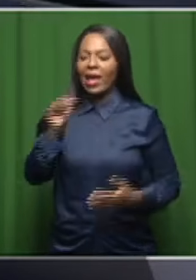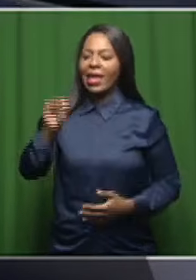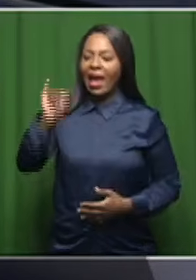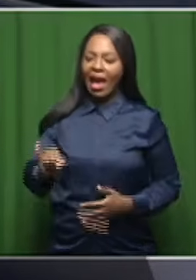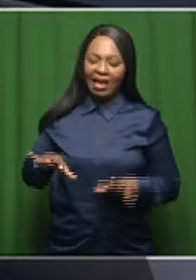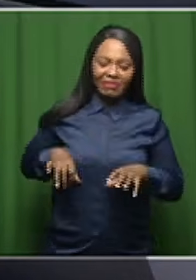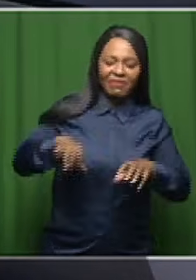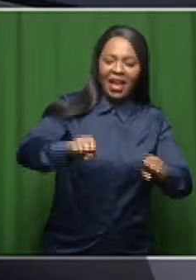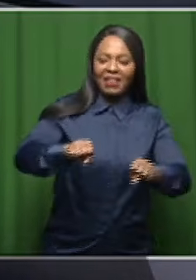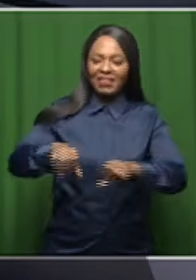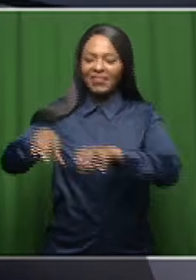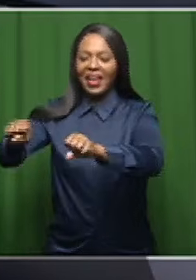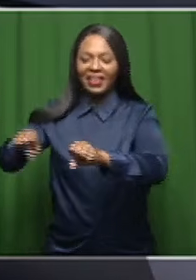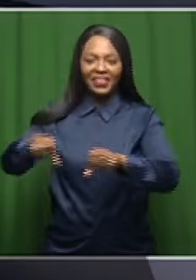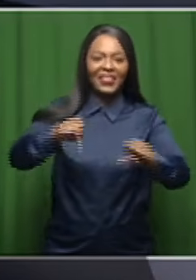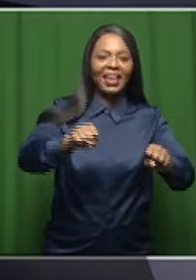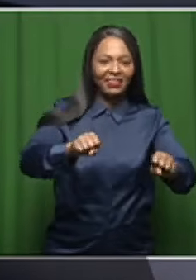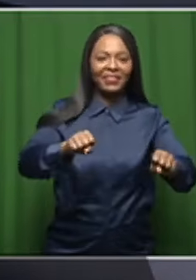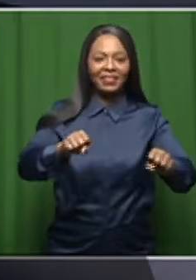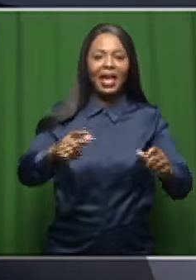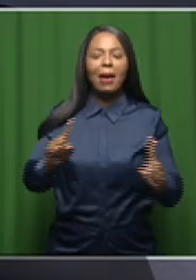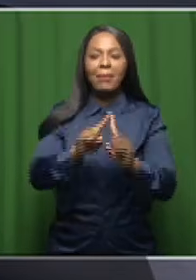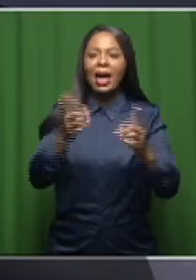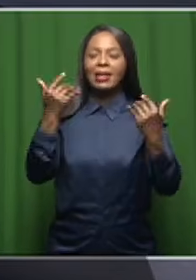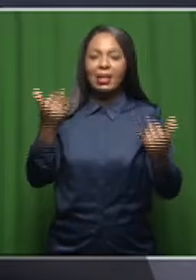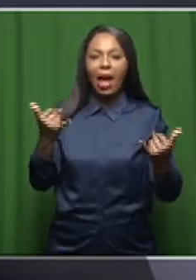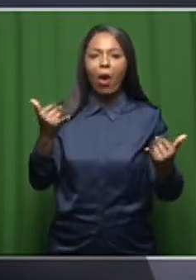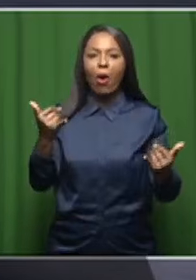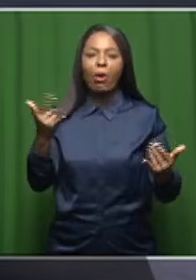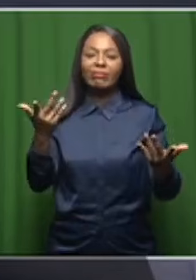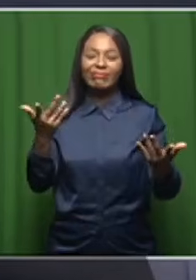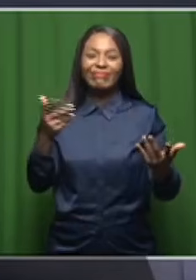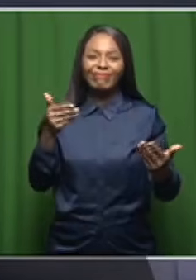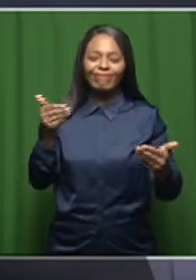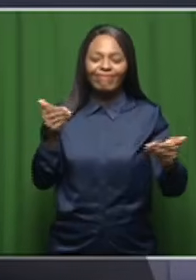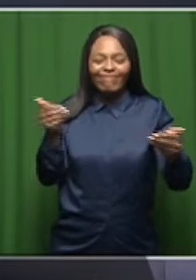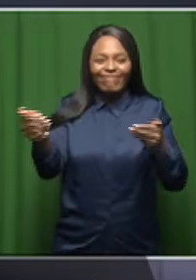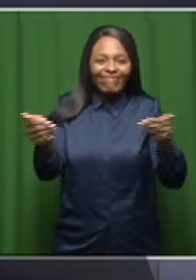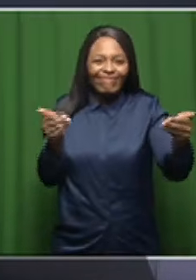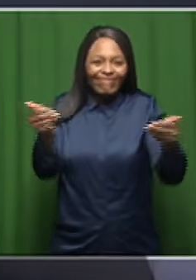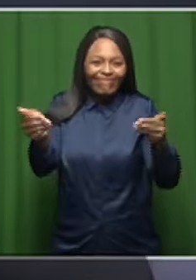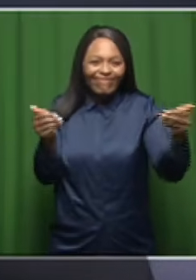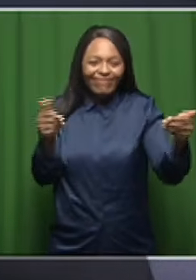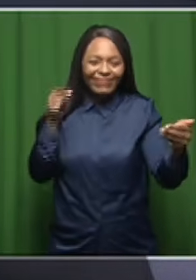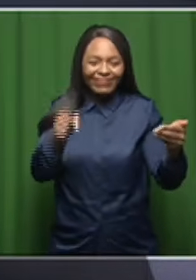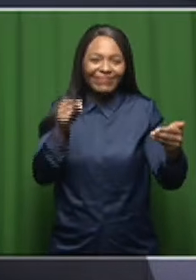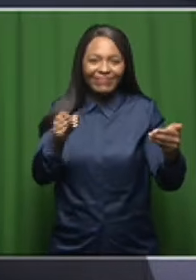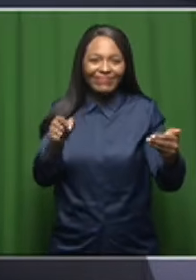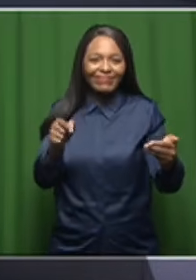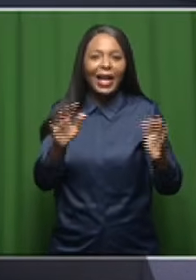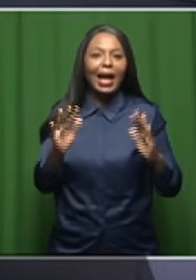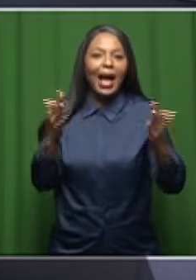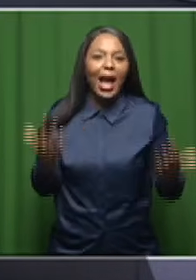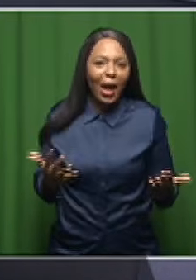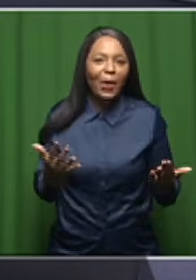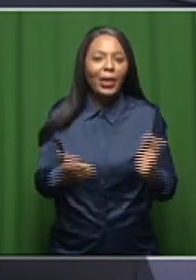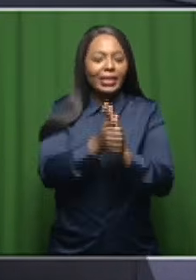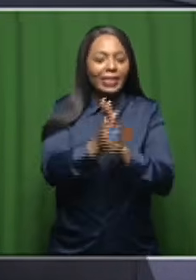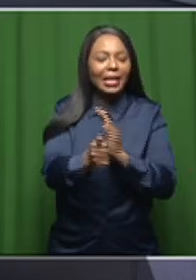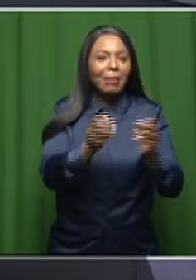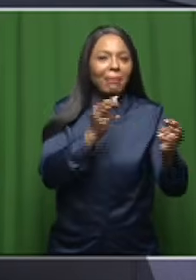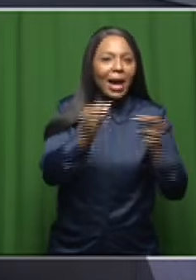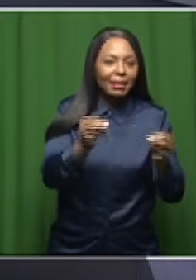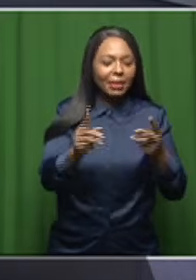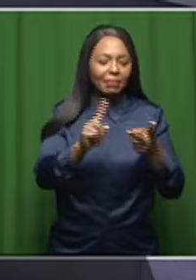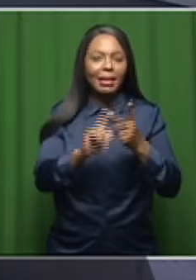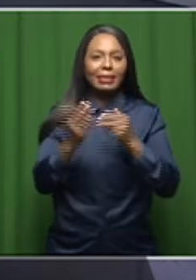are resistant to it. So how are you going to slowly integrate all these with the skills management, with your security